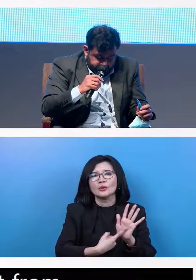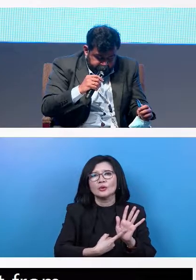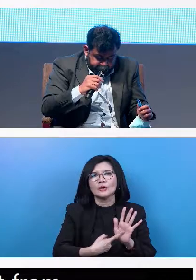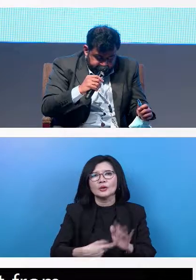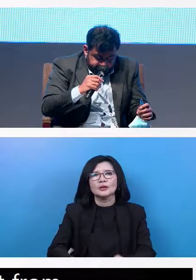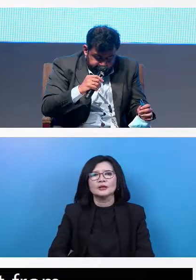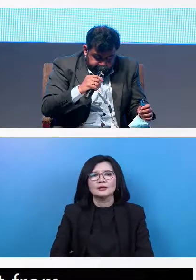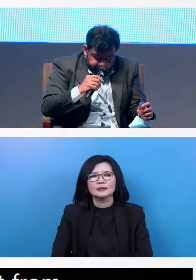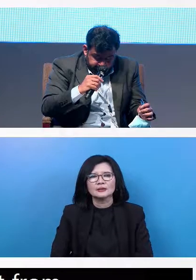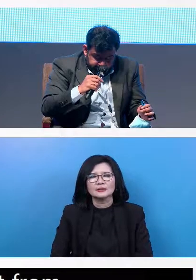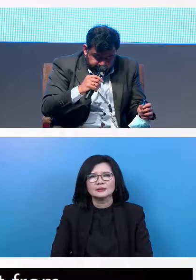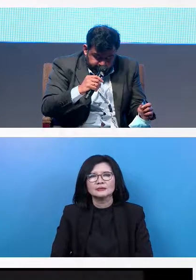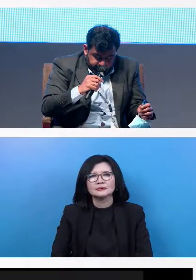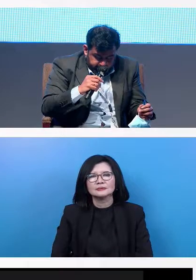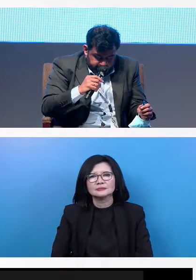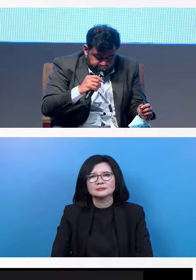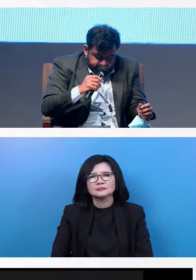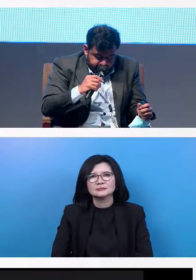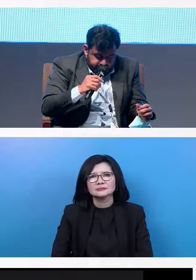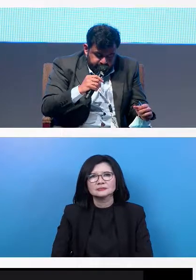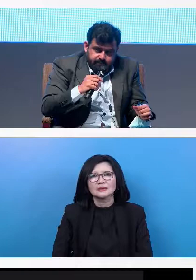in resilience in itself.